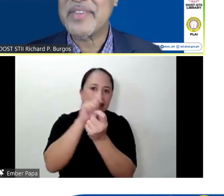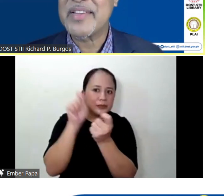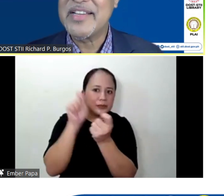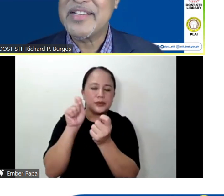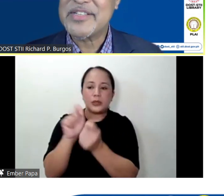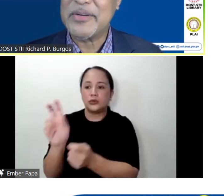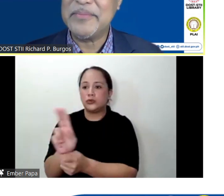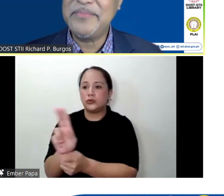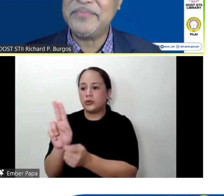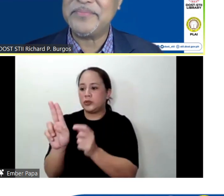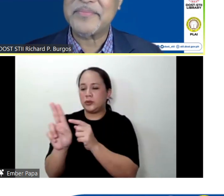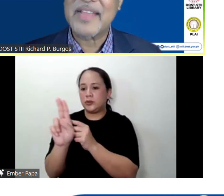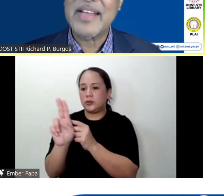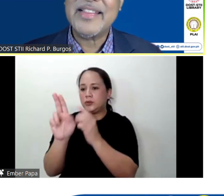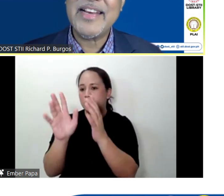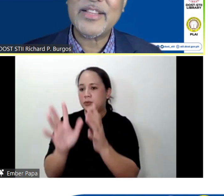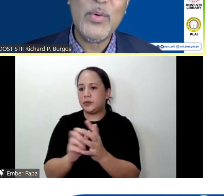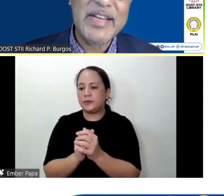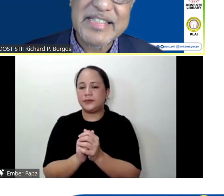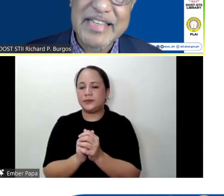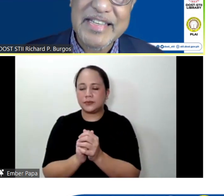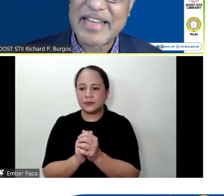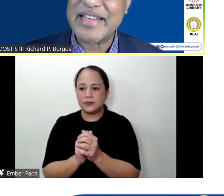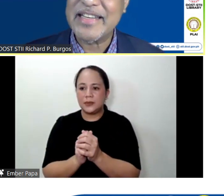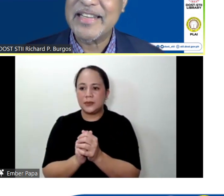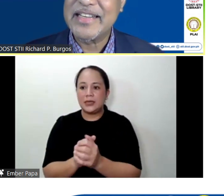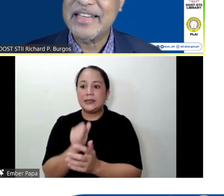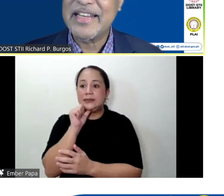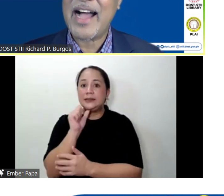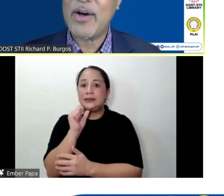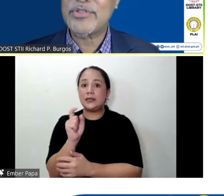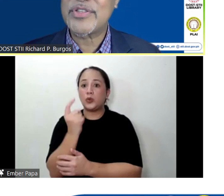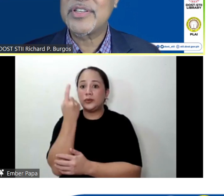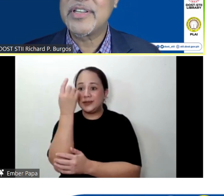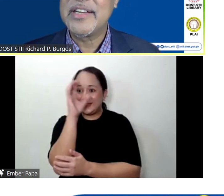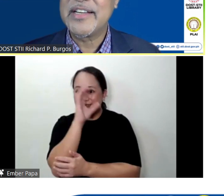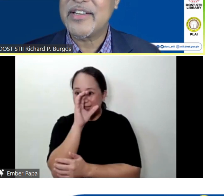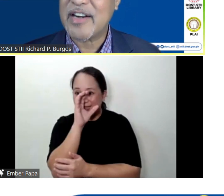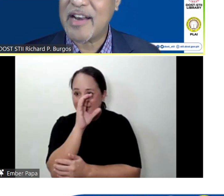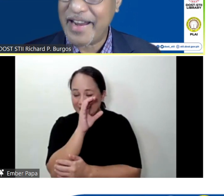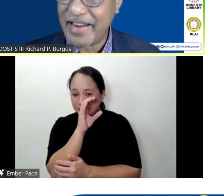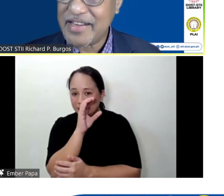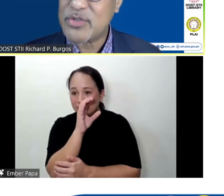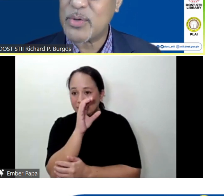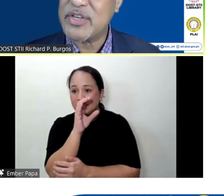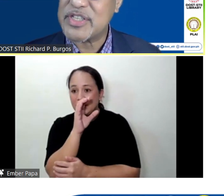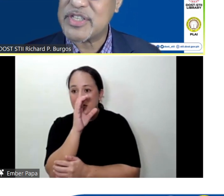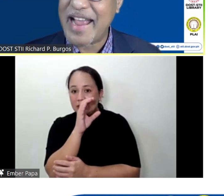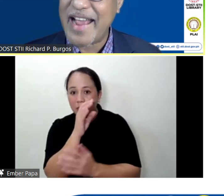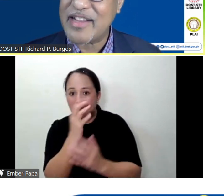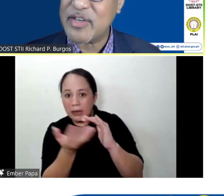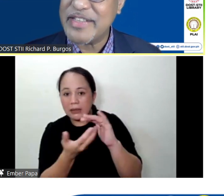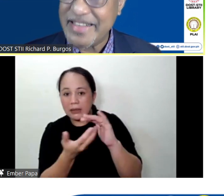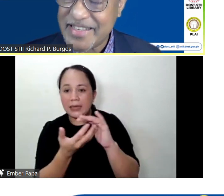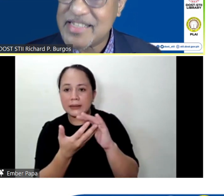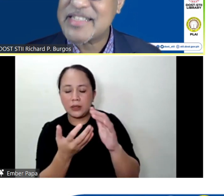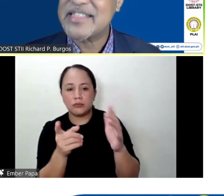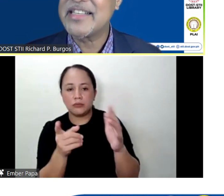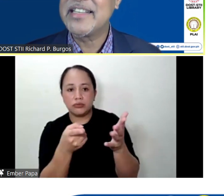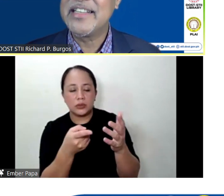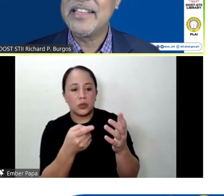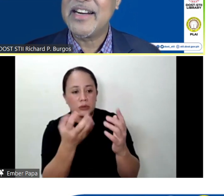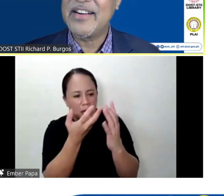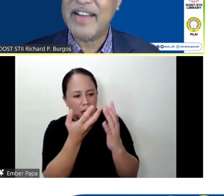No? So they not only seek out their clients to understand their